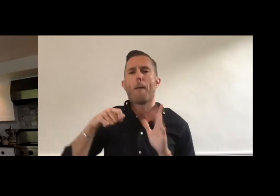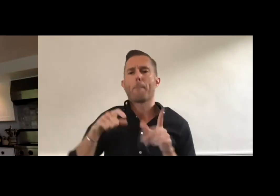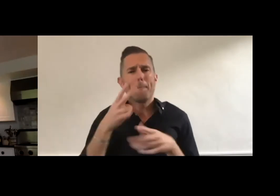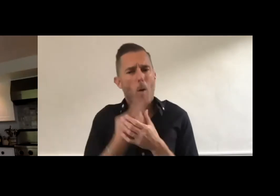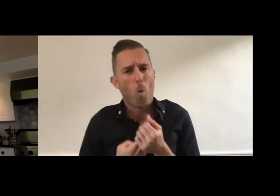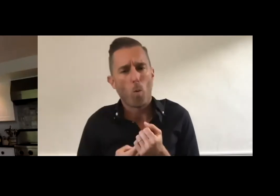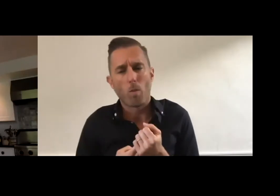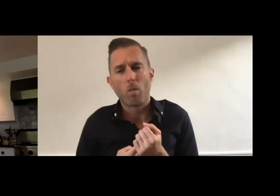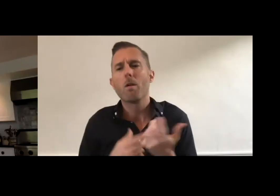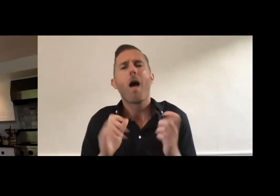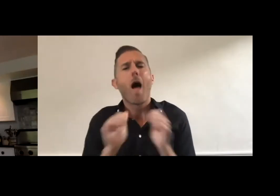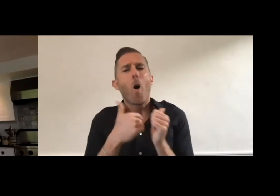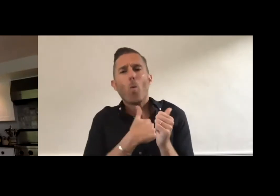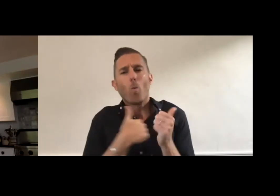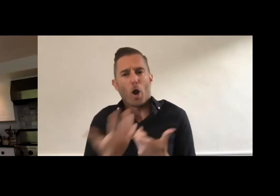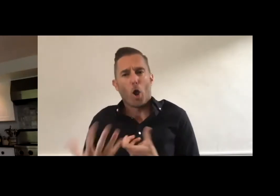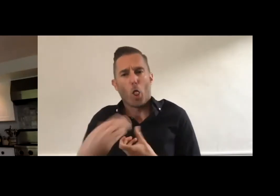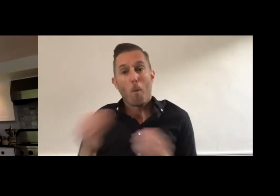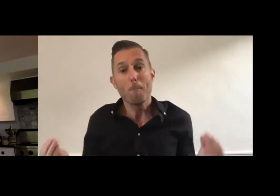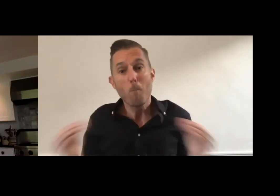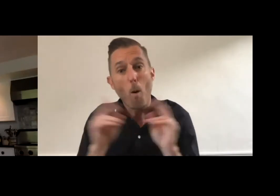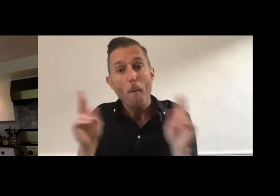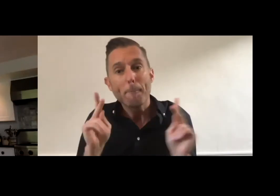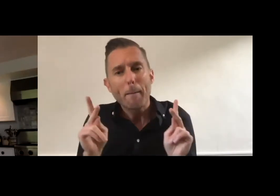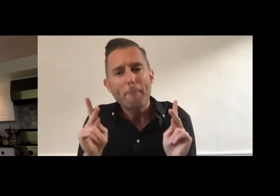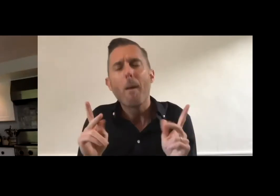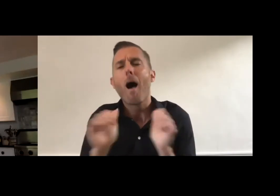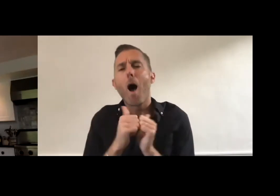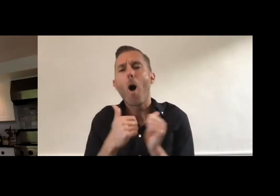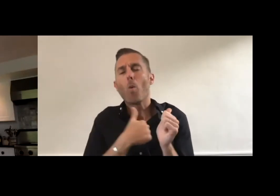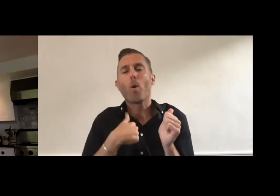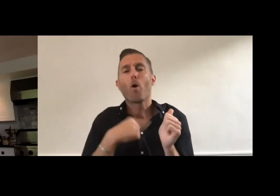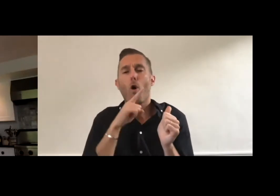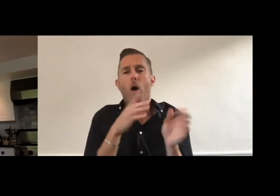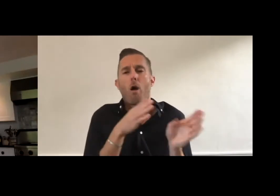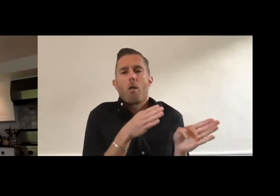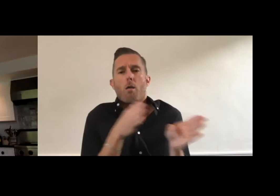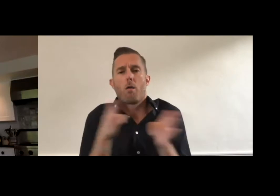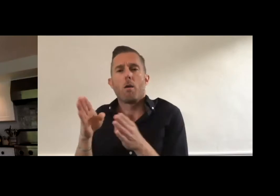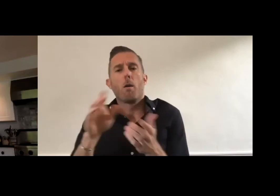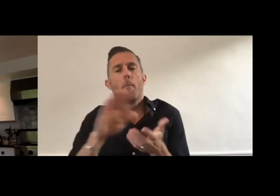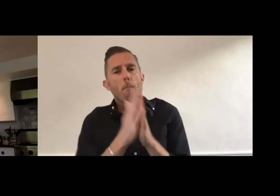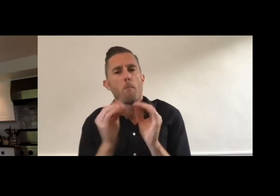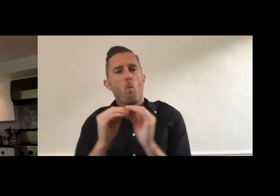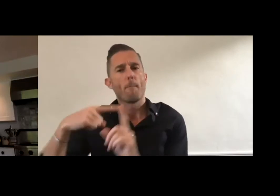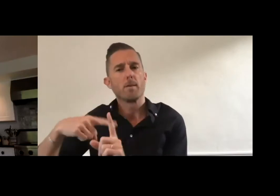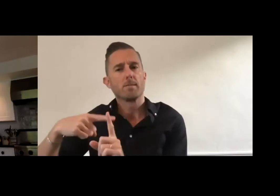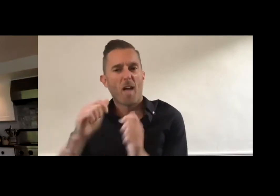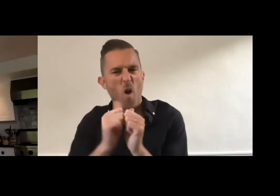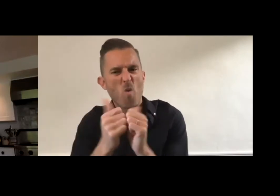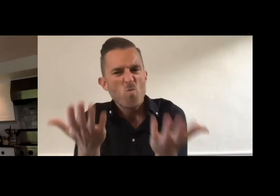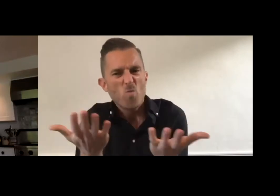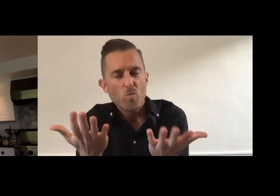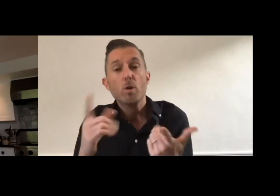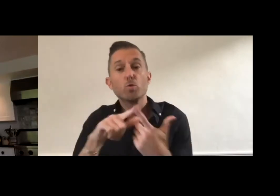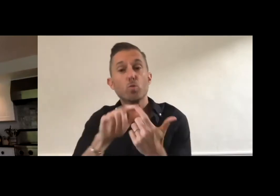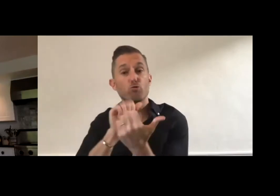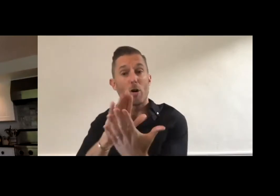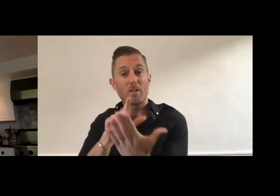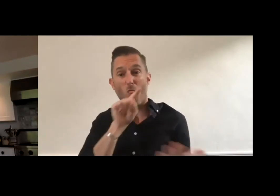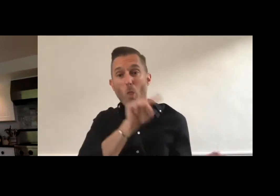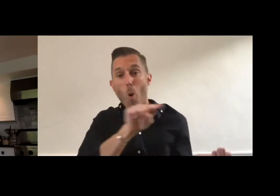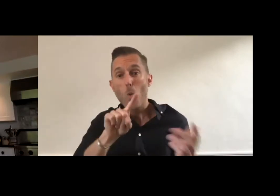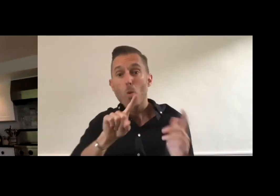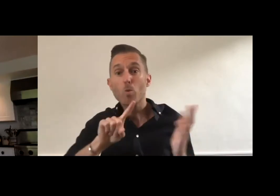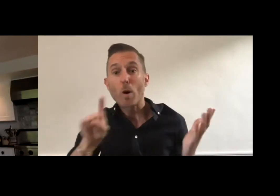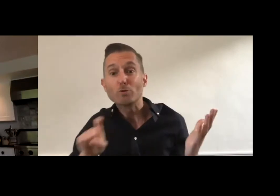and inclusion, and how are they helping to move things in a positive direction? To address these questions and